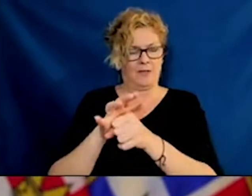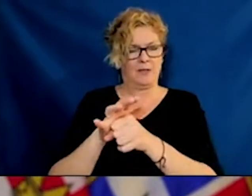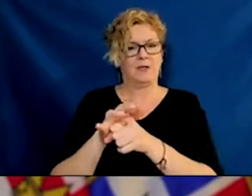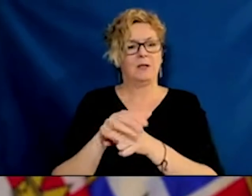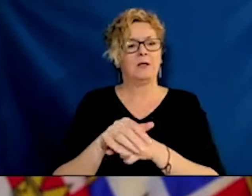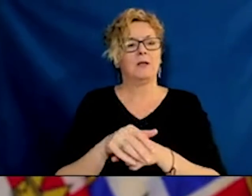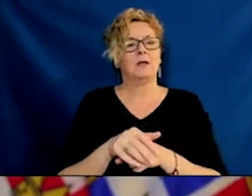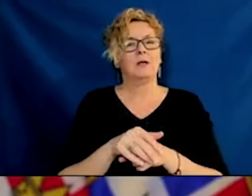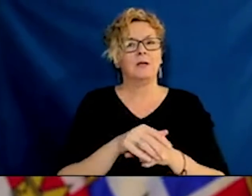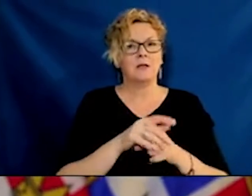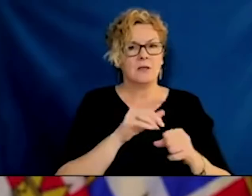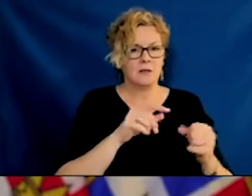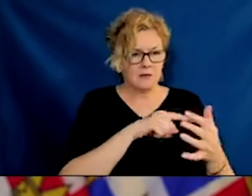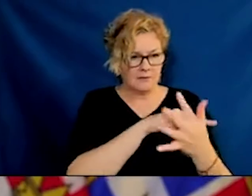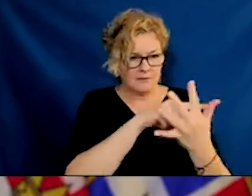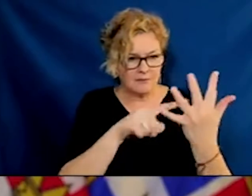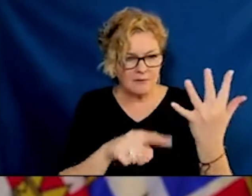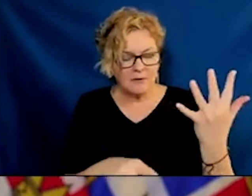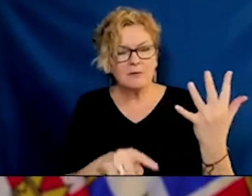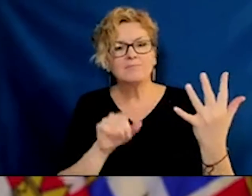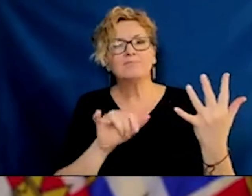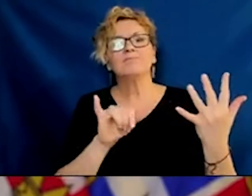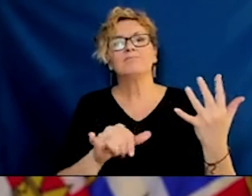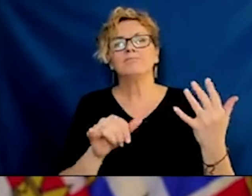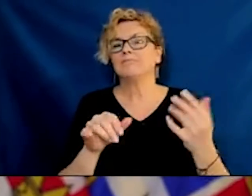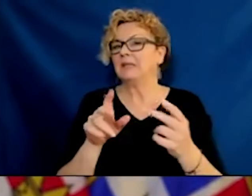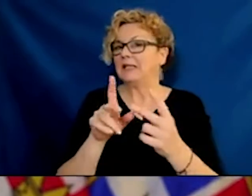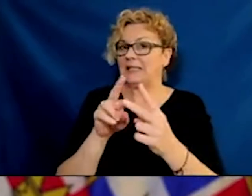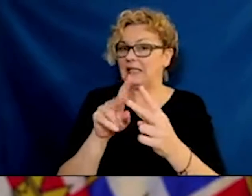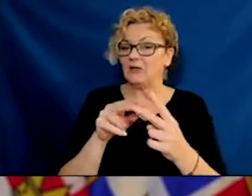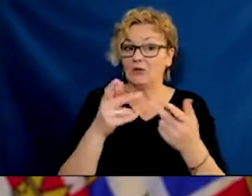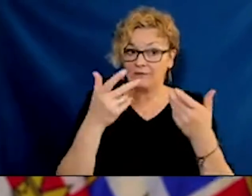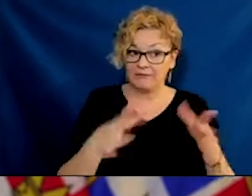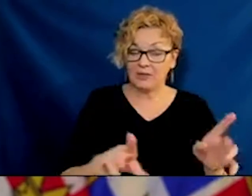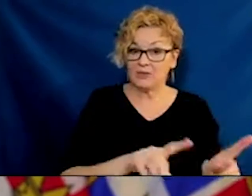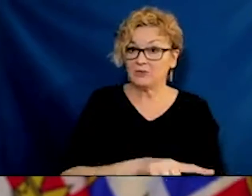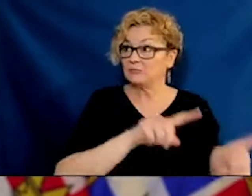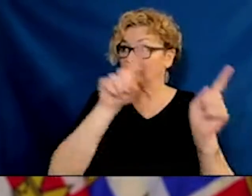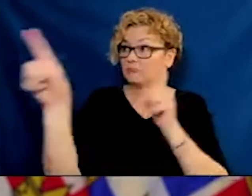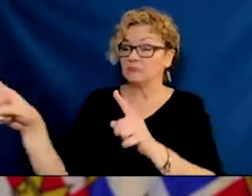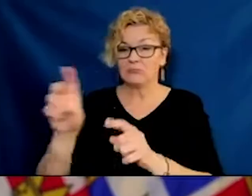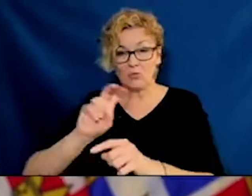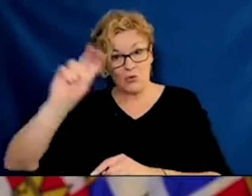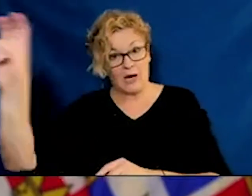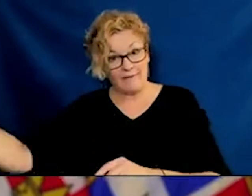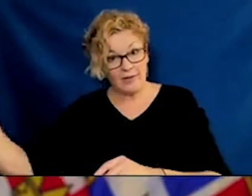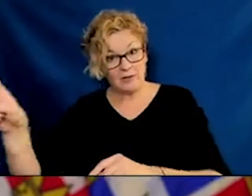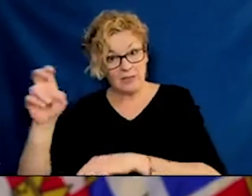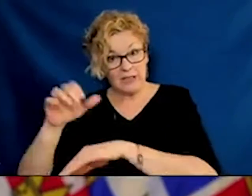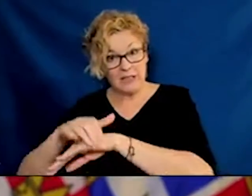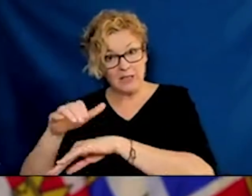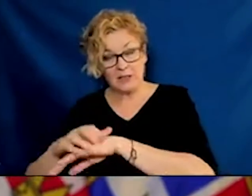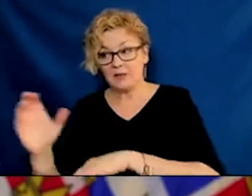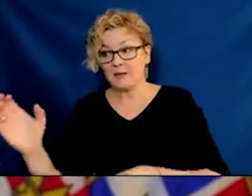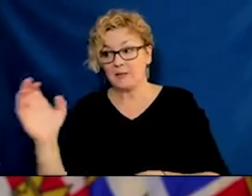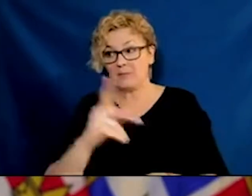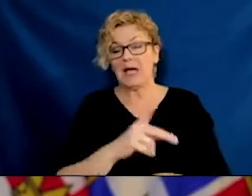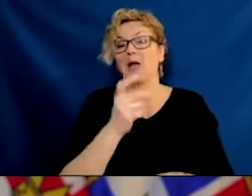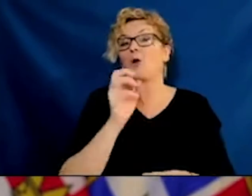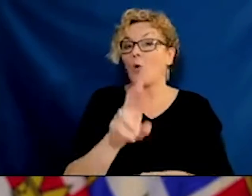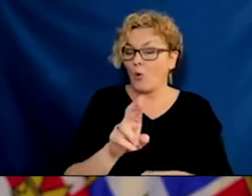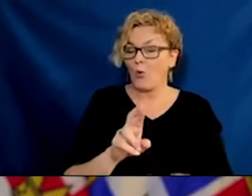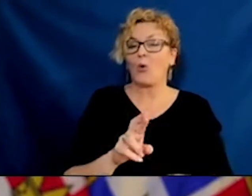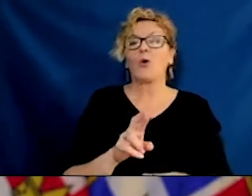travel or related to close contact with a traveler, including the 3